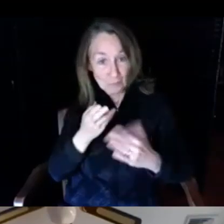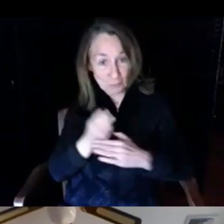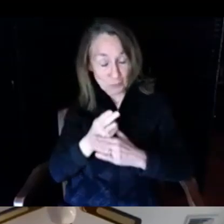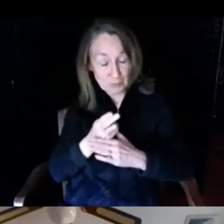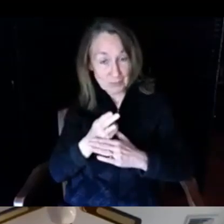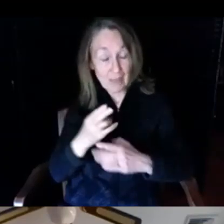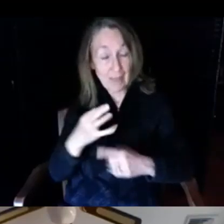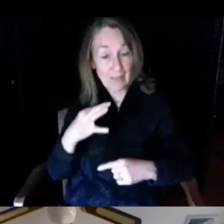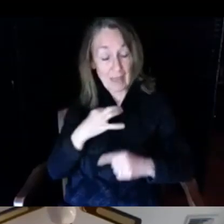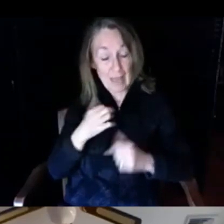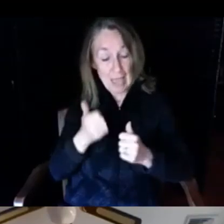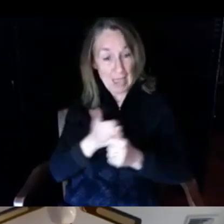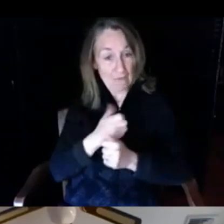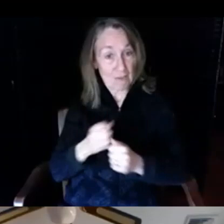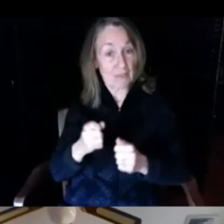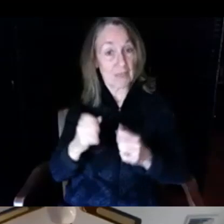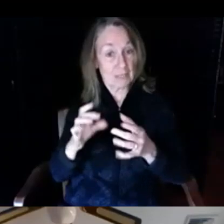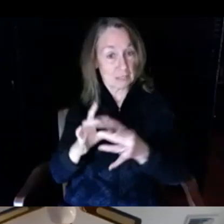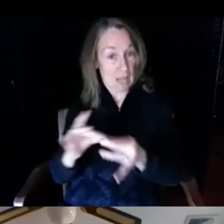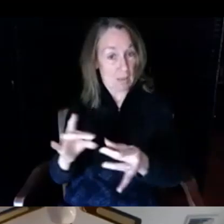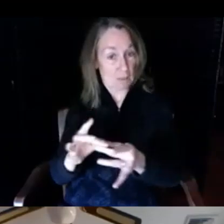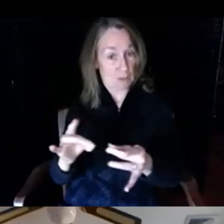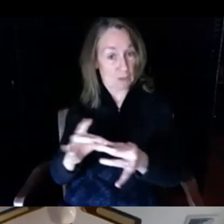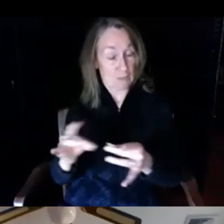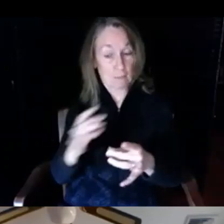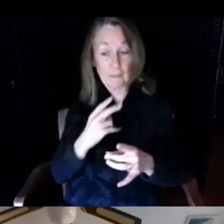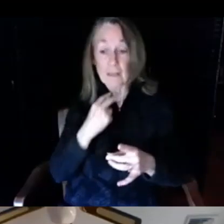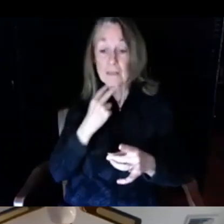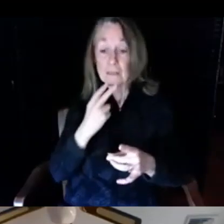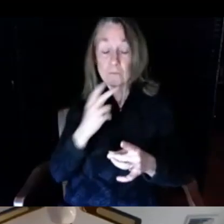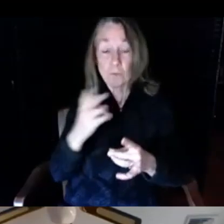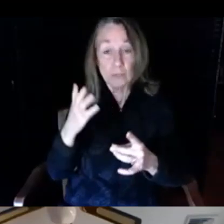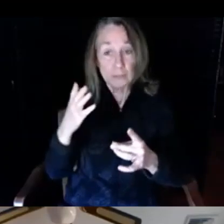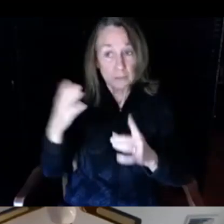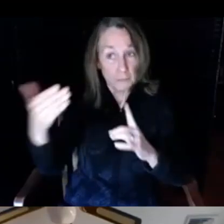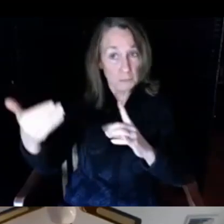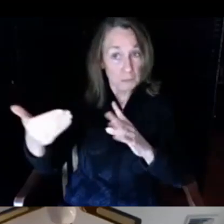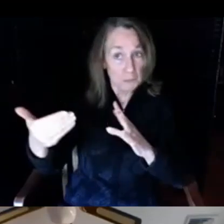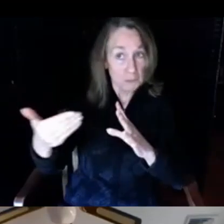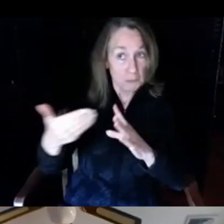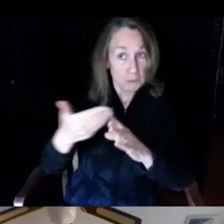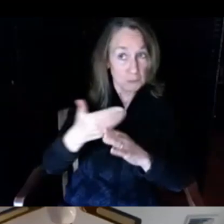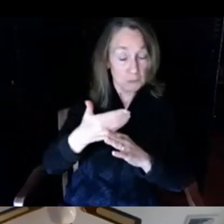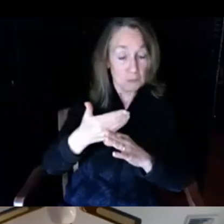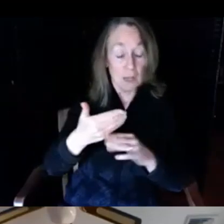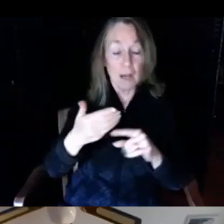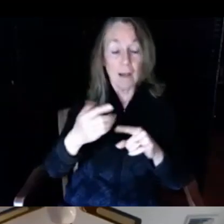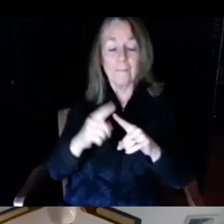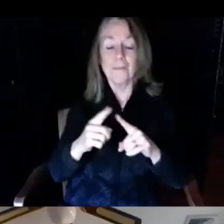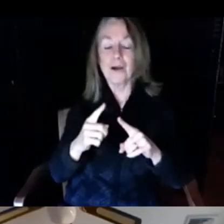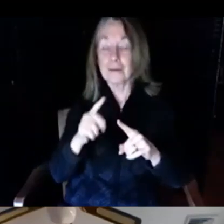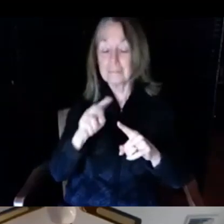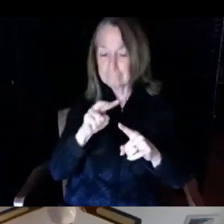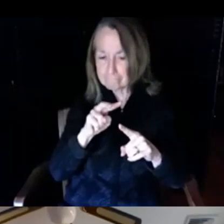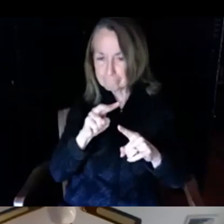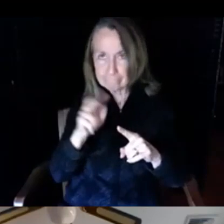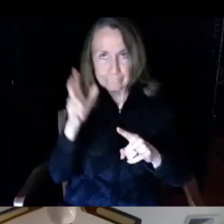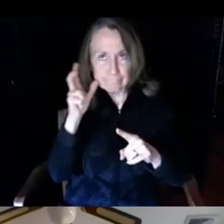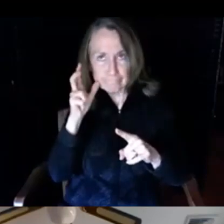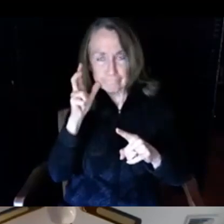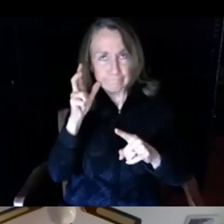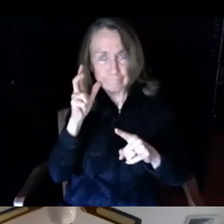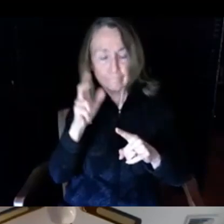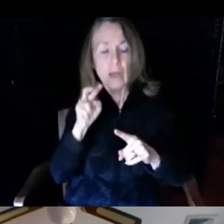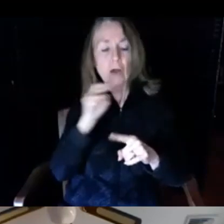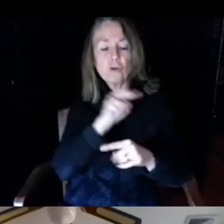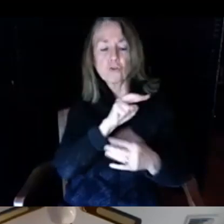is being captioned. The voice is still going through of the person calling you, but then you also have the benefit of reading what's being said if you have a